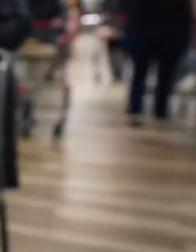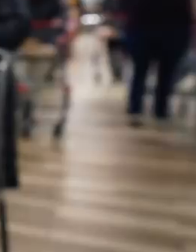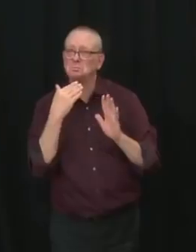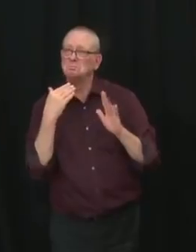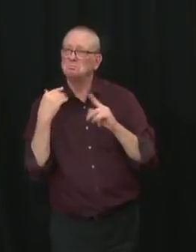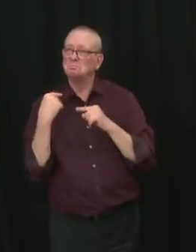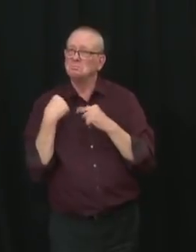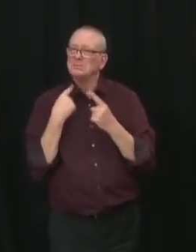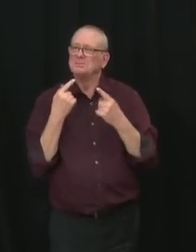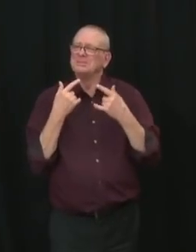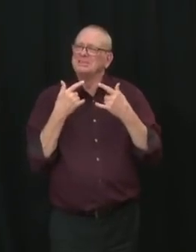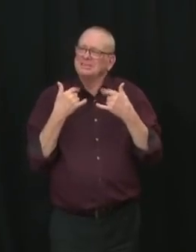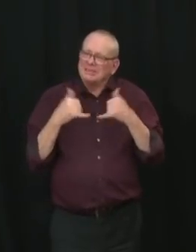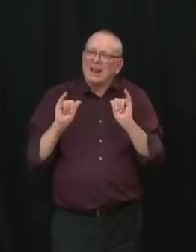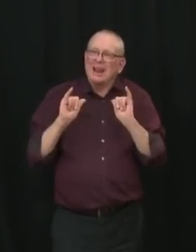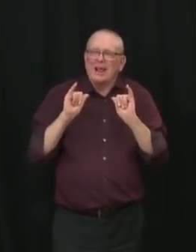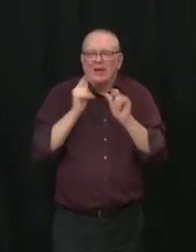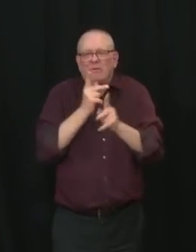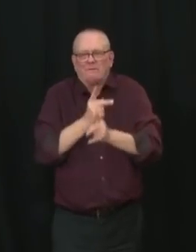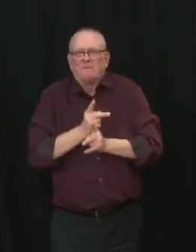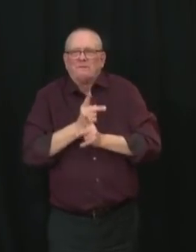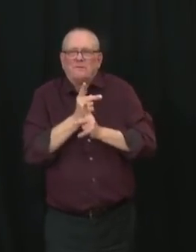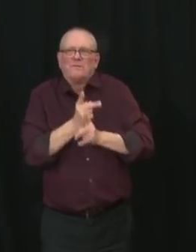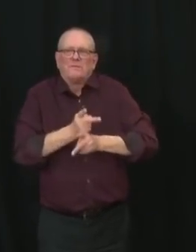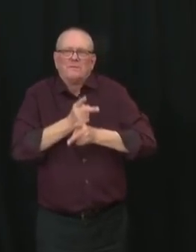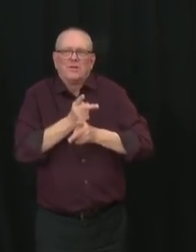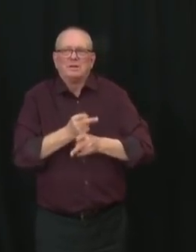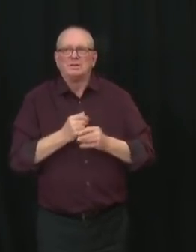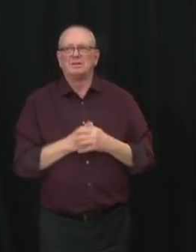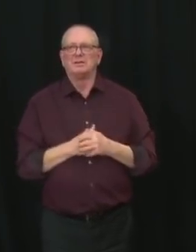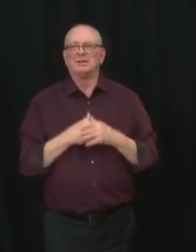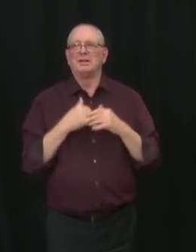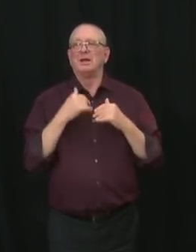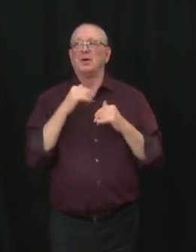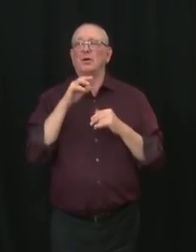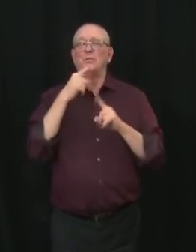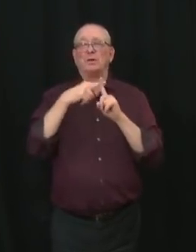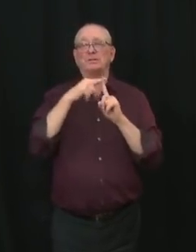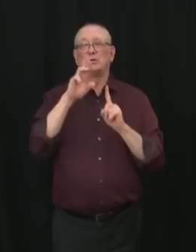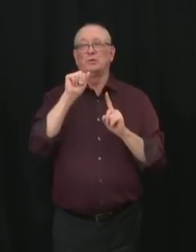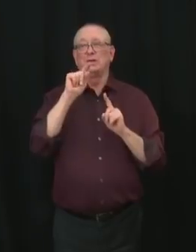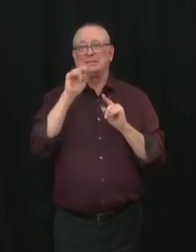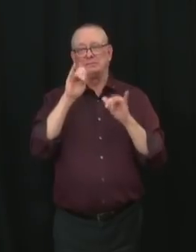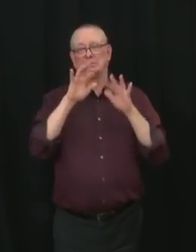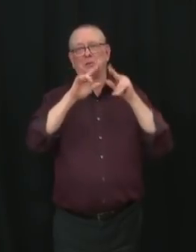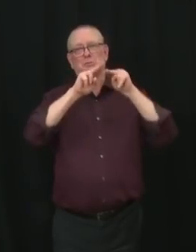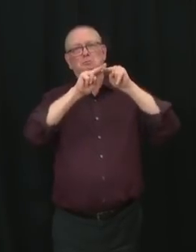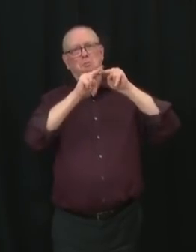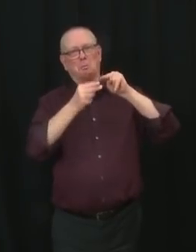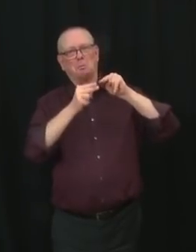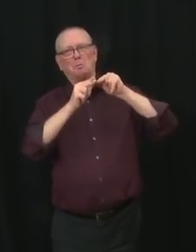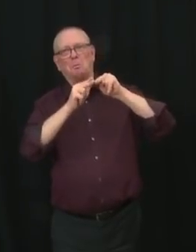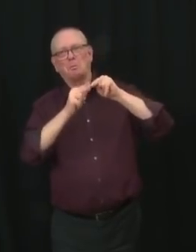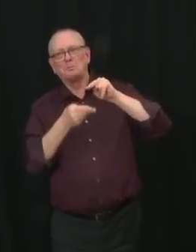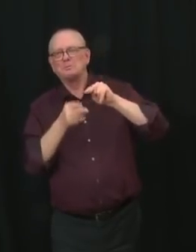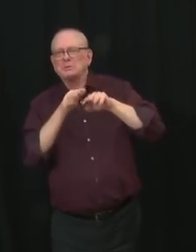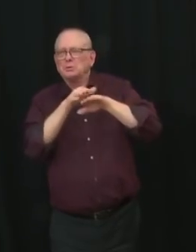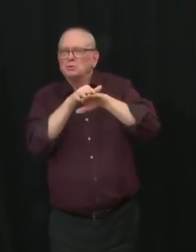We continue to see the positivity rate come down slowly, and certainly the total number of active cases.